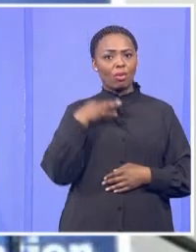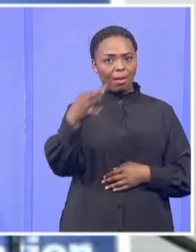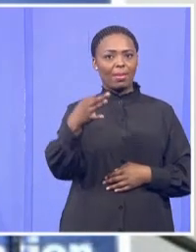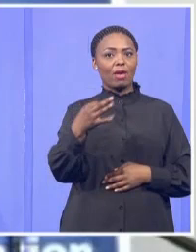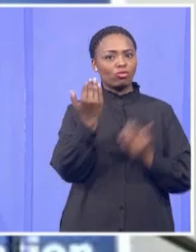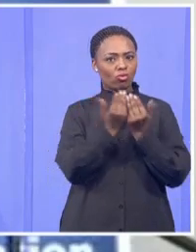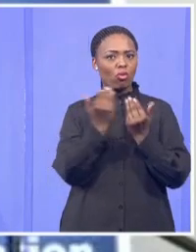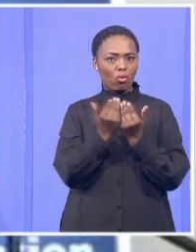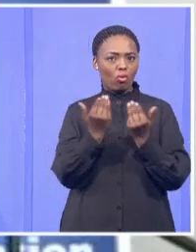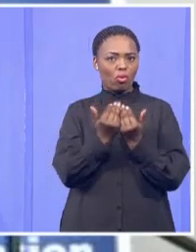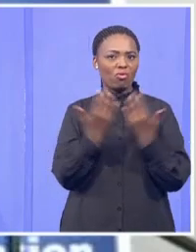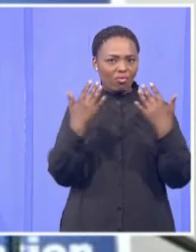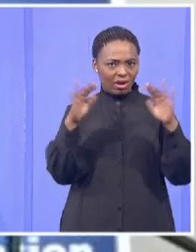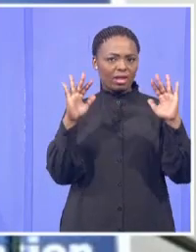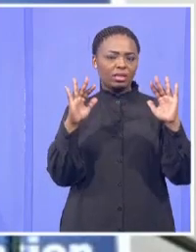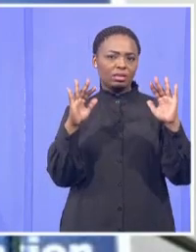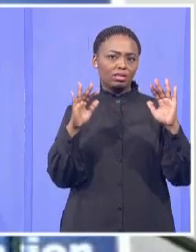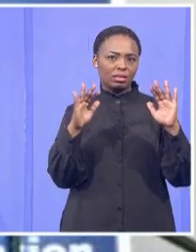school.